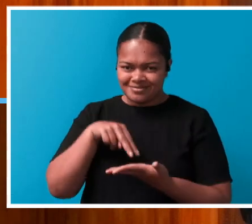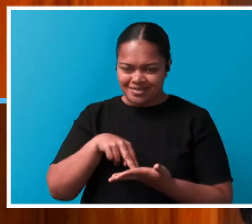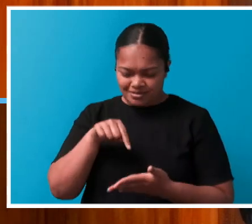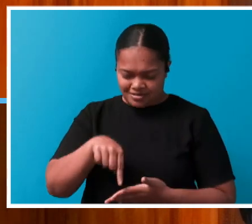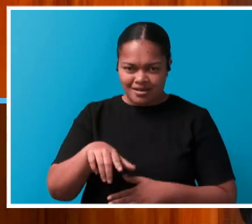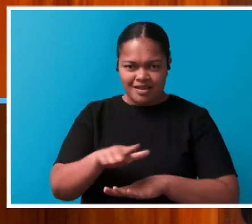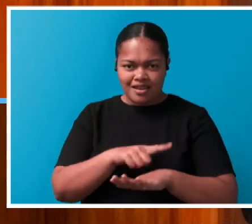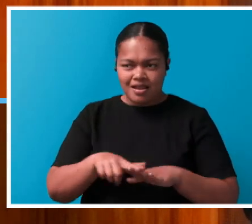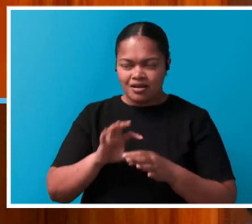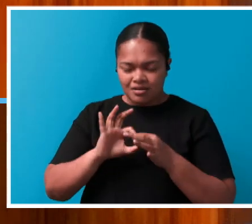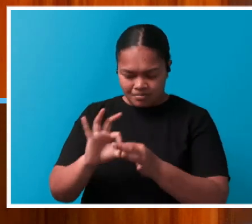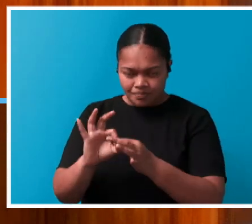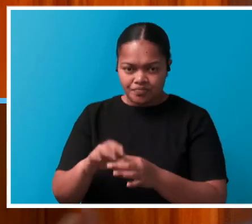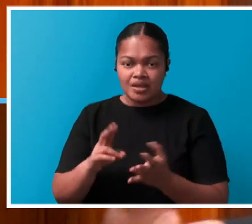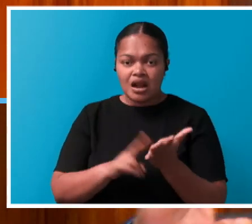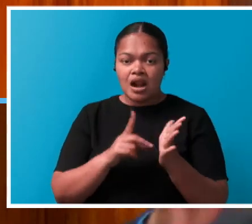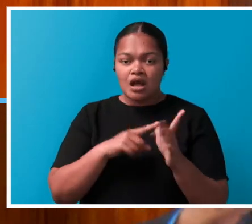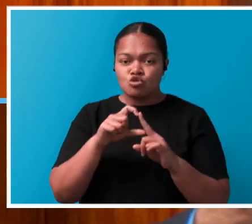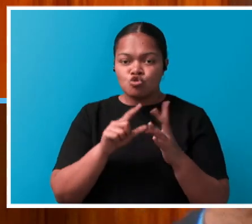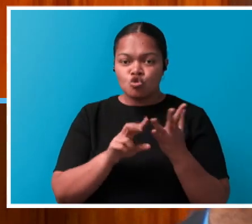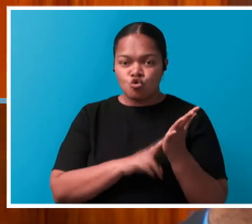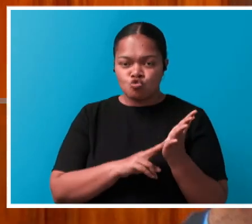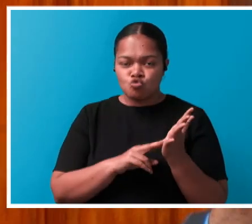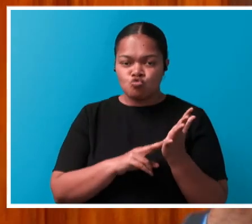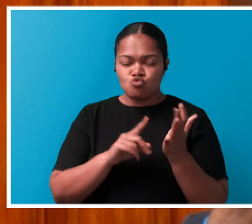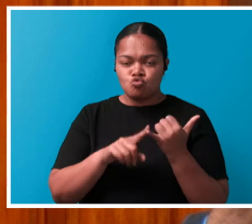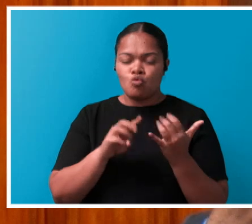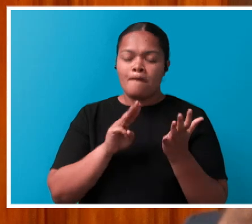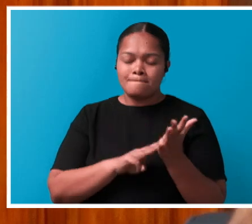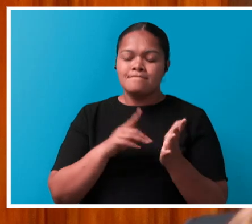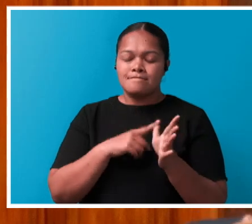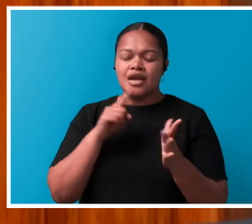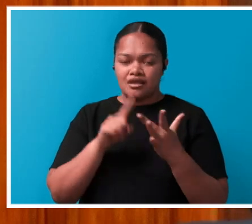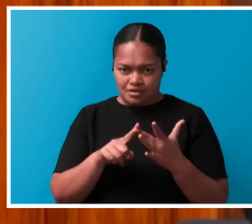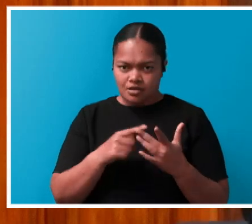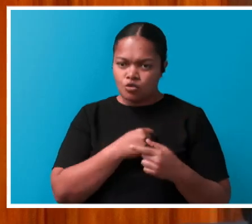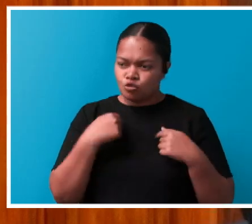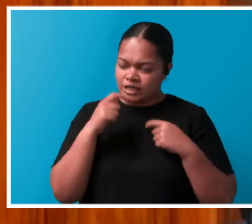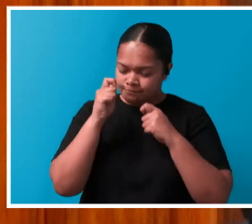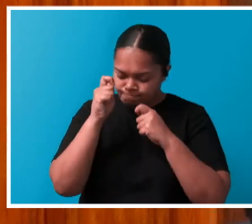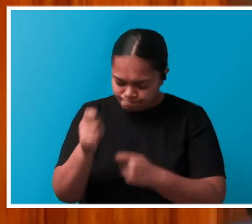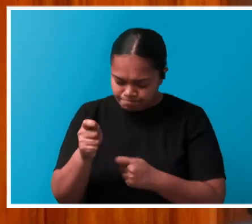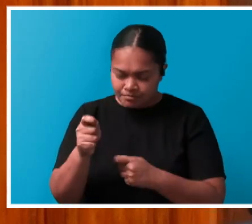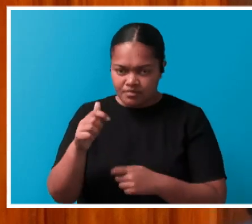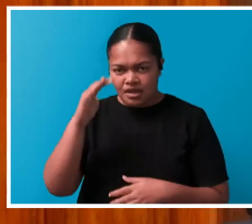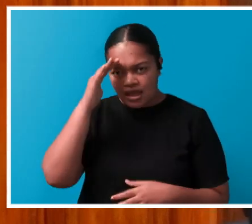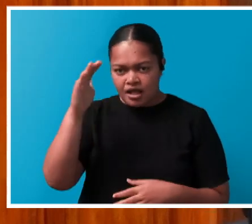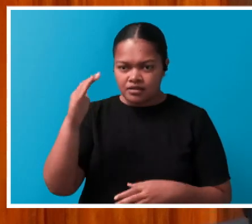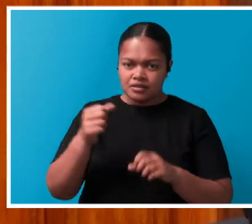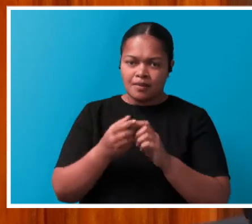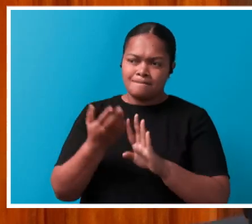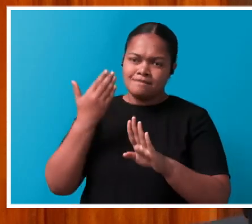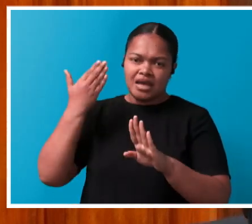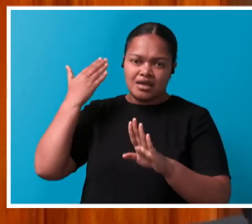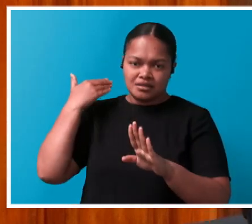Durmai was an Turana Tisuva, we pay our respect to the elders, past, present,